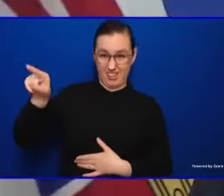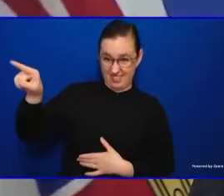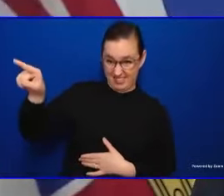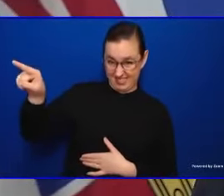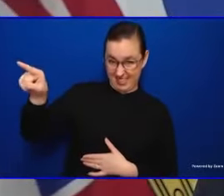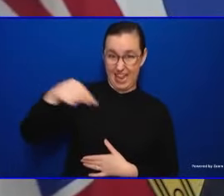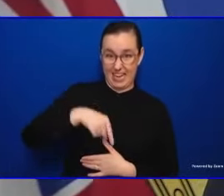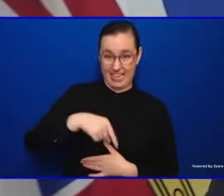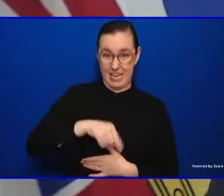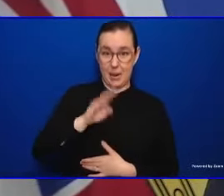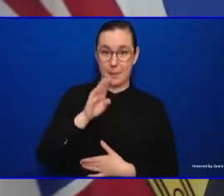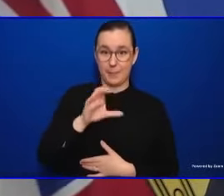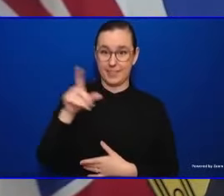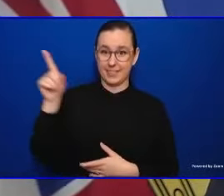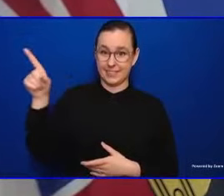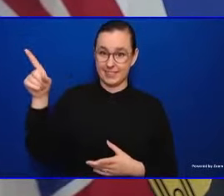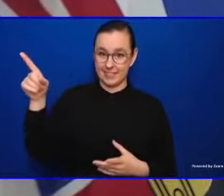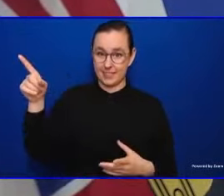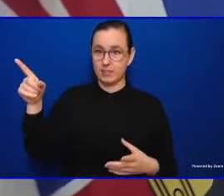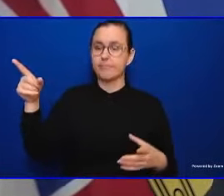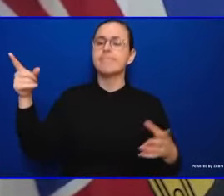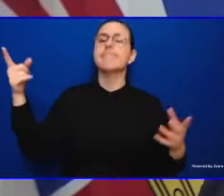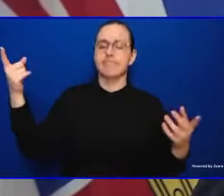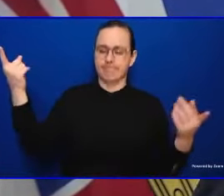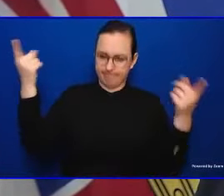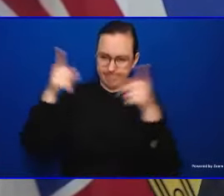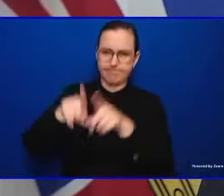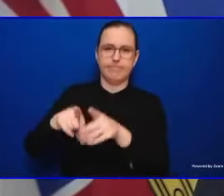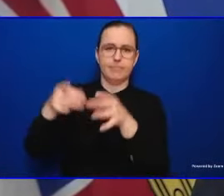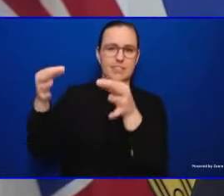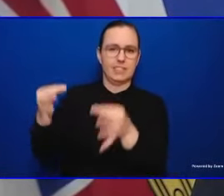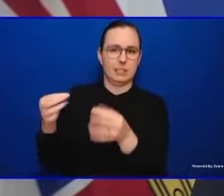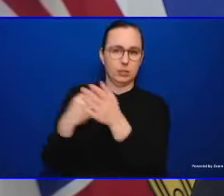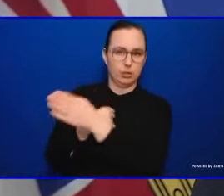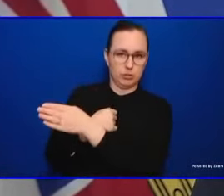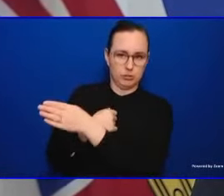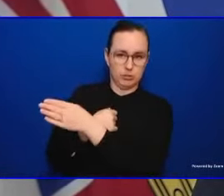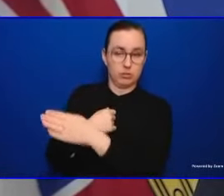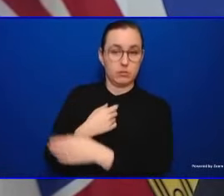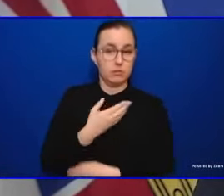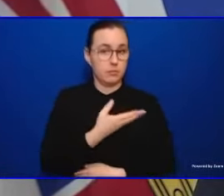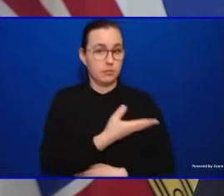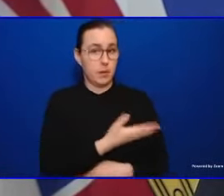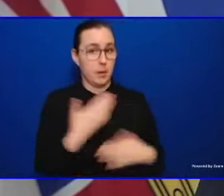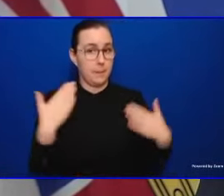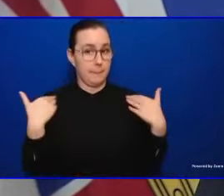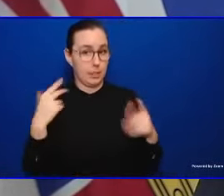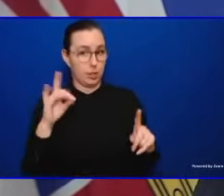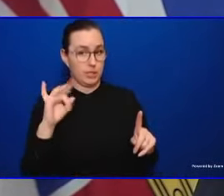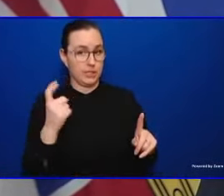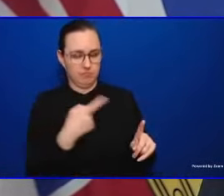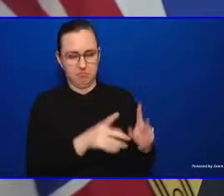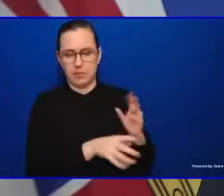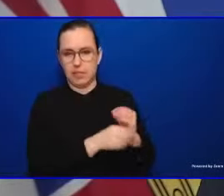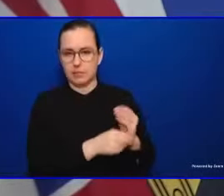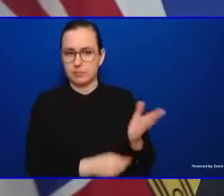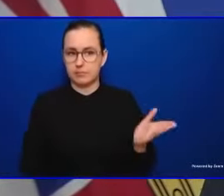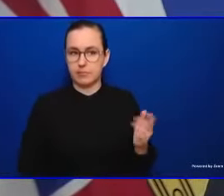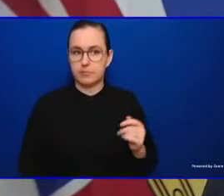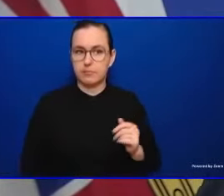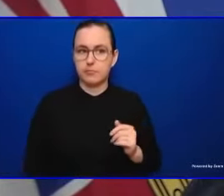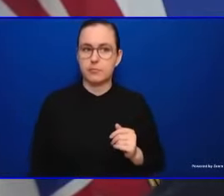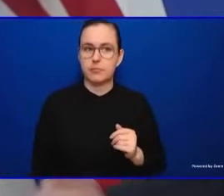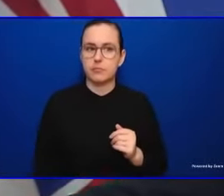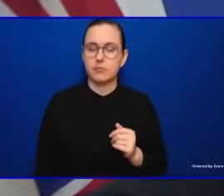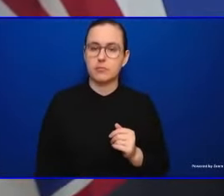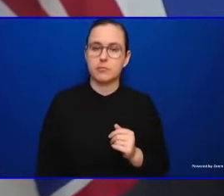Thank you. Thank you, Richard. I would say that we've seen a significant increase in